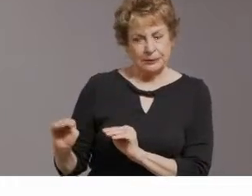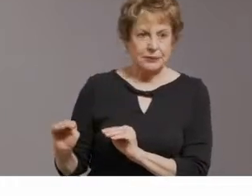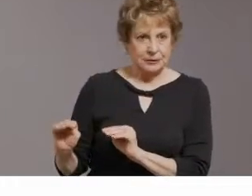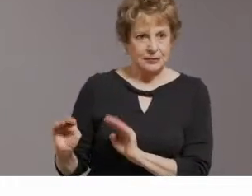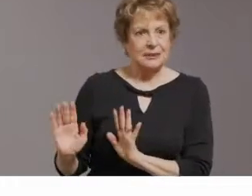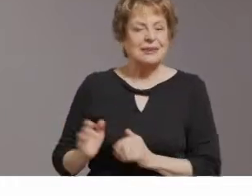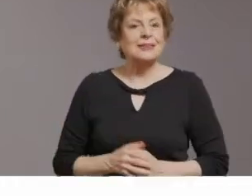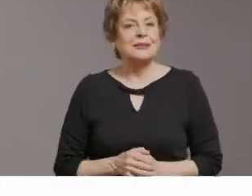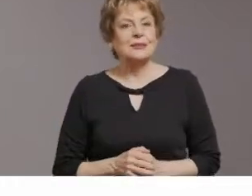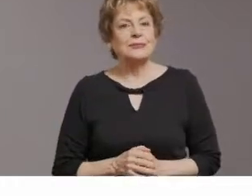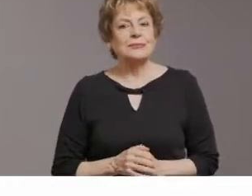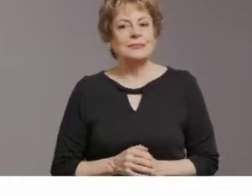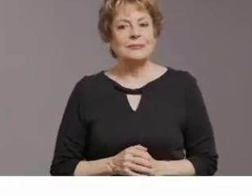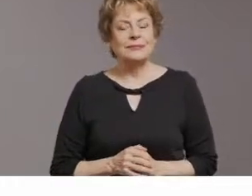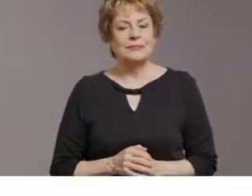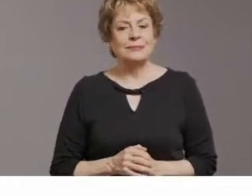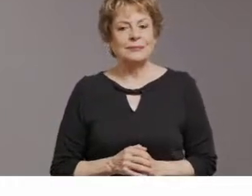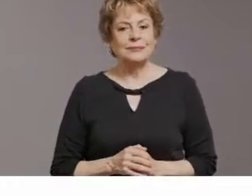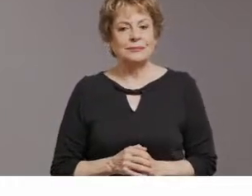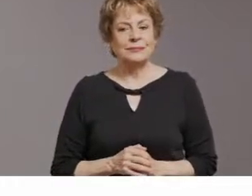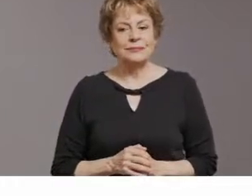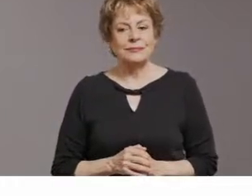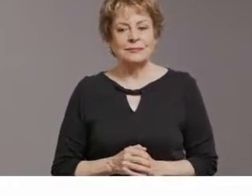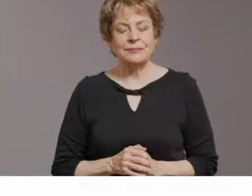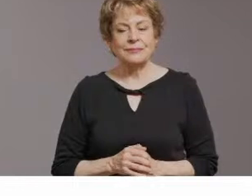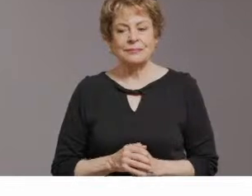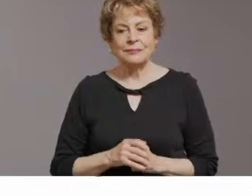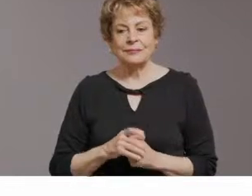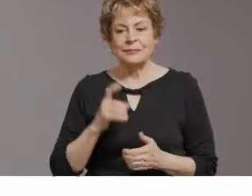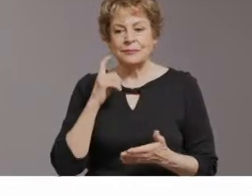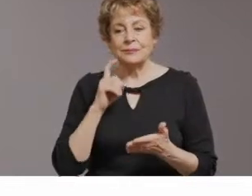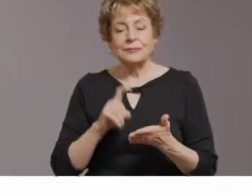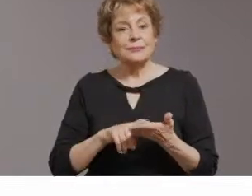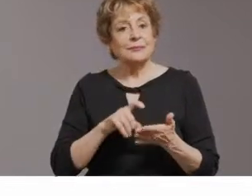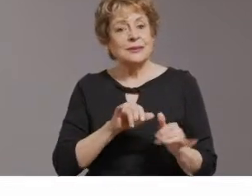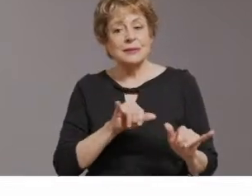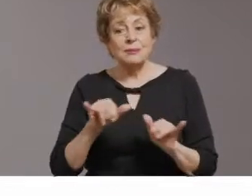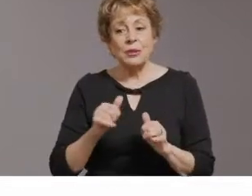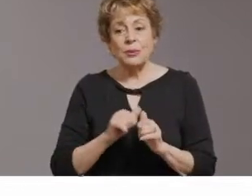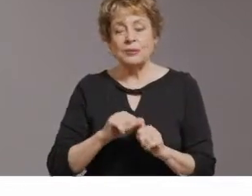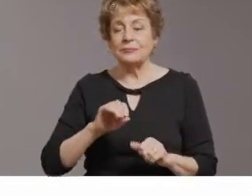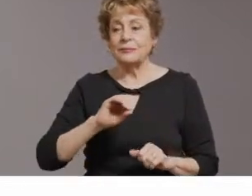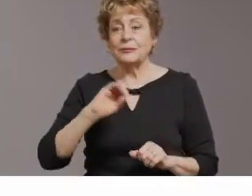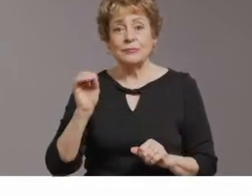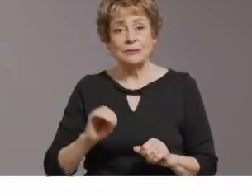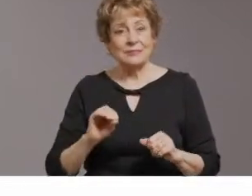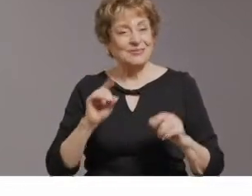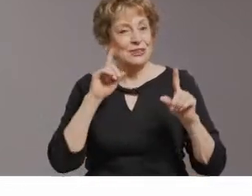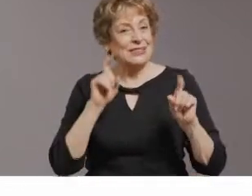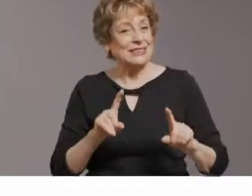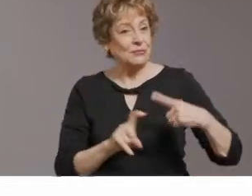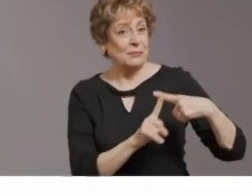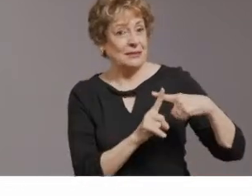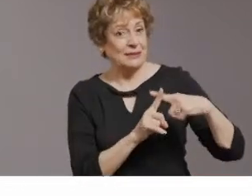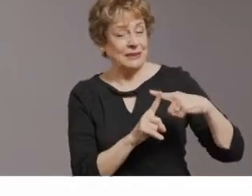And we're seeing the same thing with our percent positivity. So after reaching a peak of